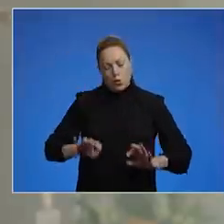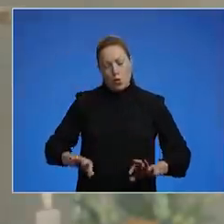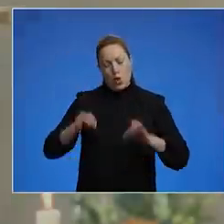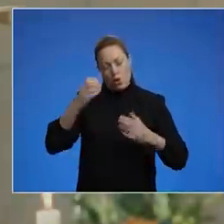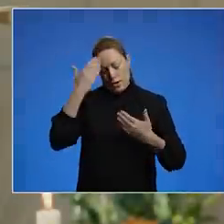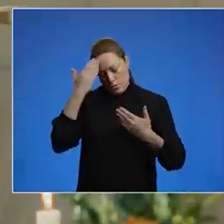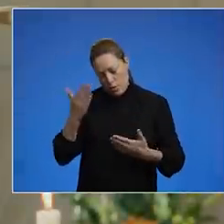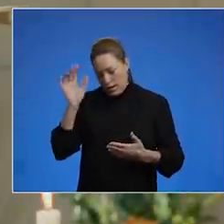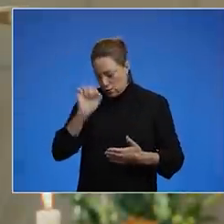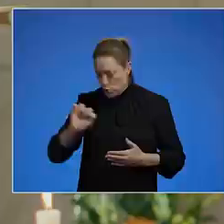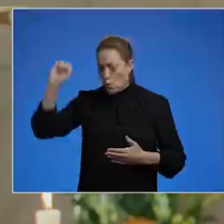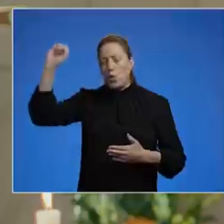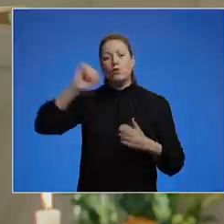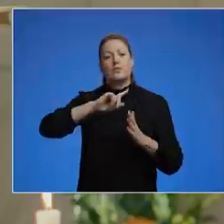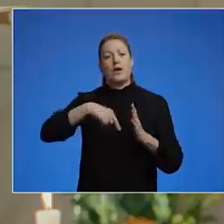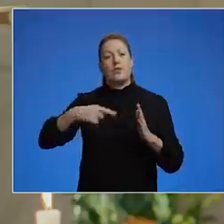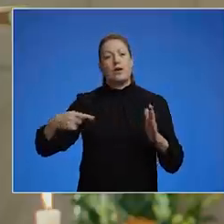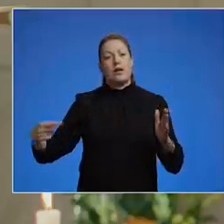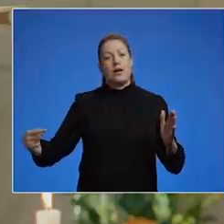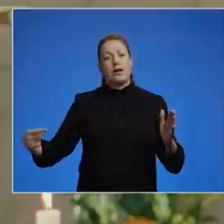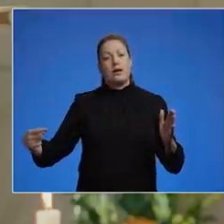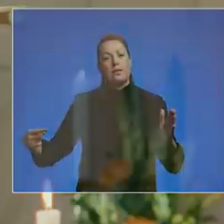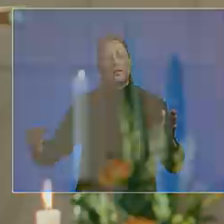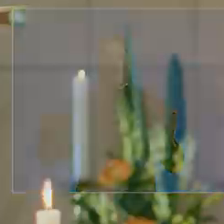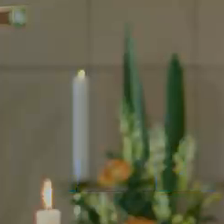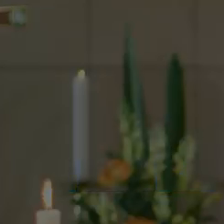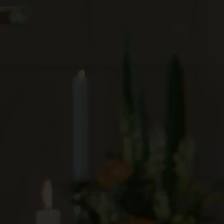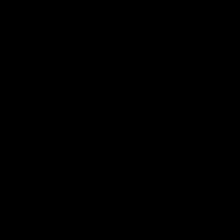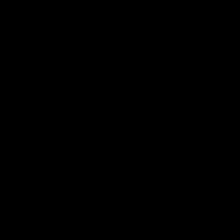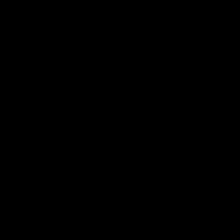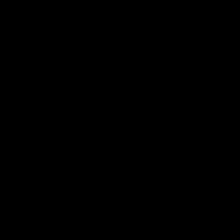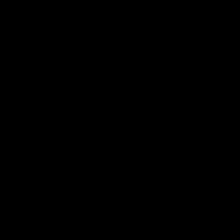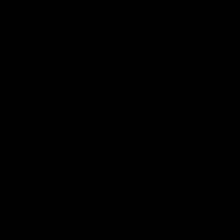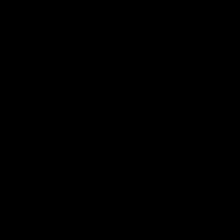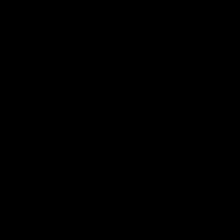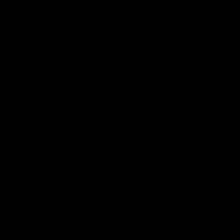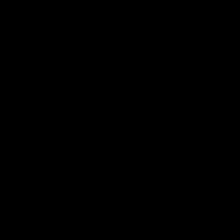Spirit, all glory and honour is yours for ever and ever.